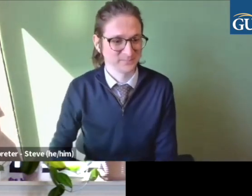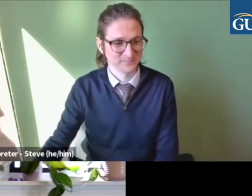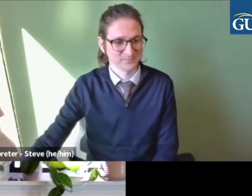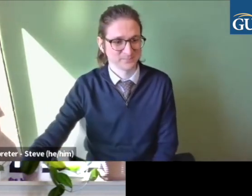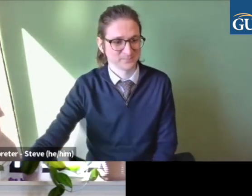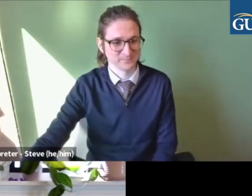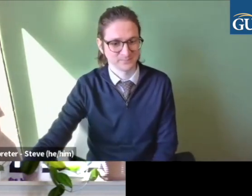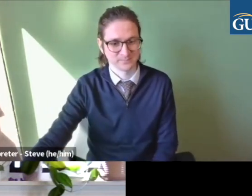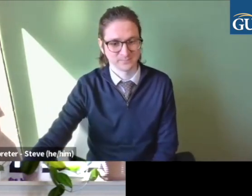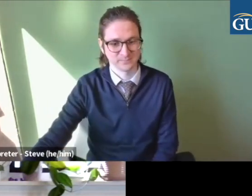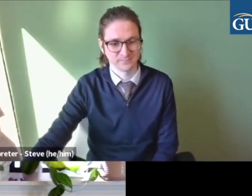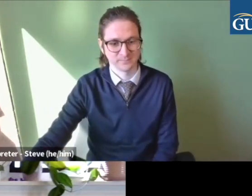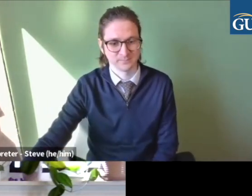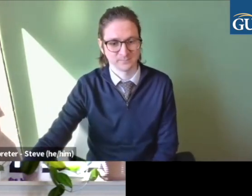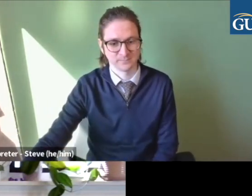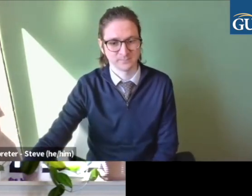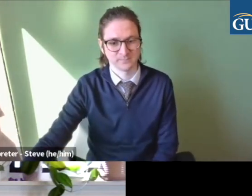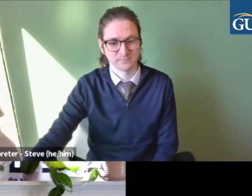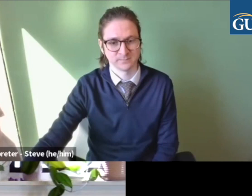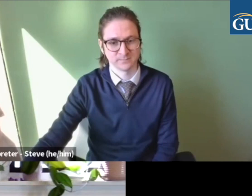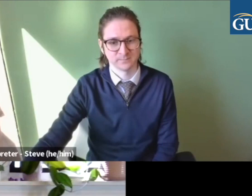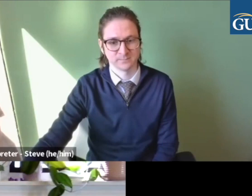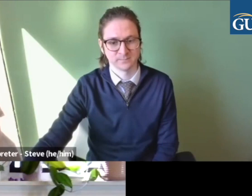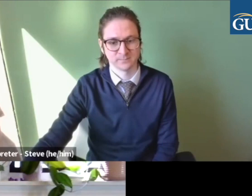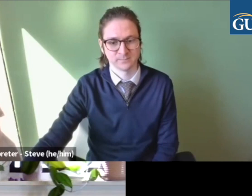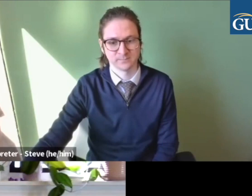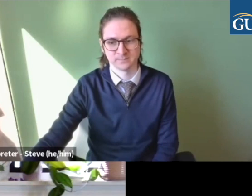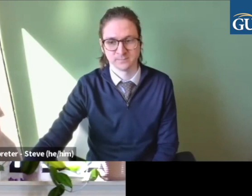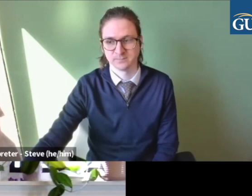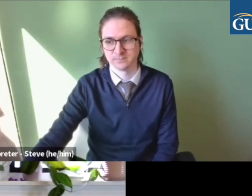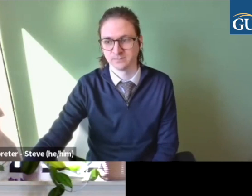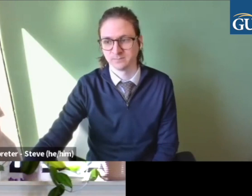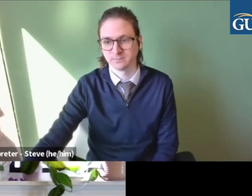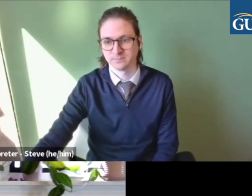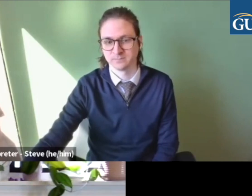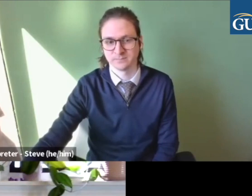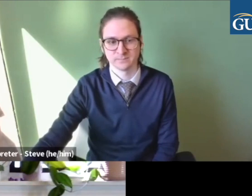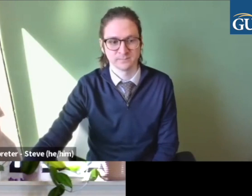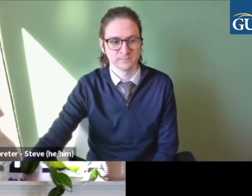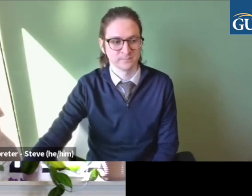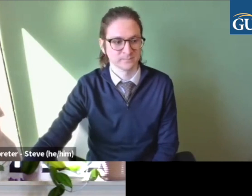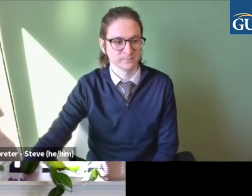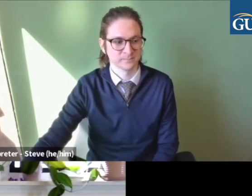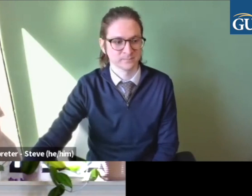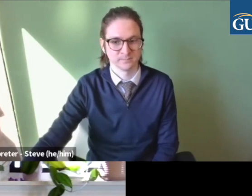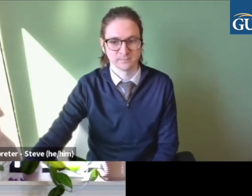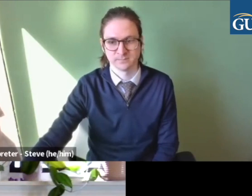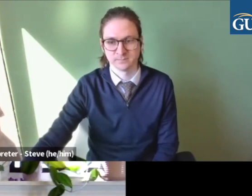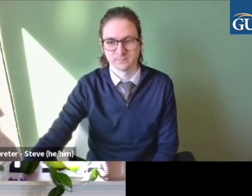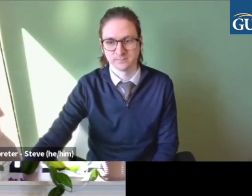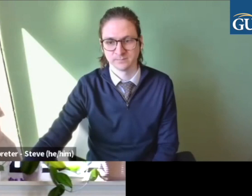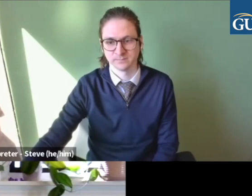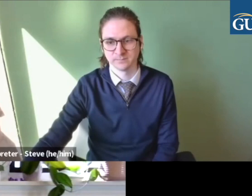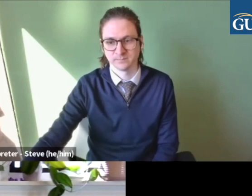indeed. Okay. Okay, there's somebody that would like to ask a question directly and is coming on